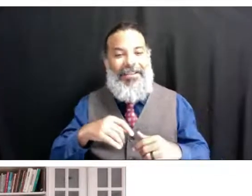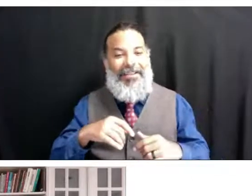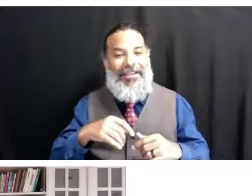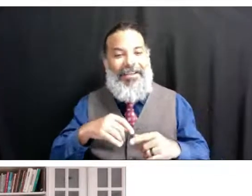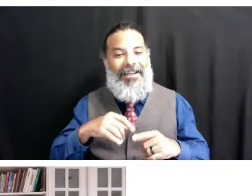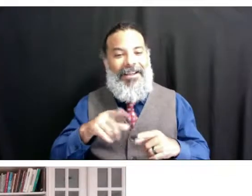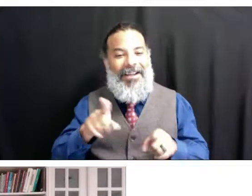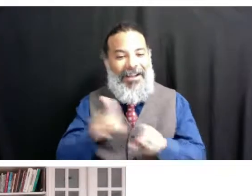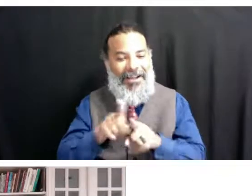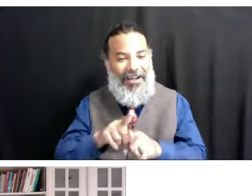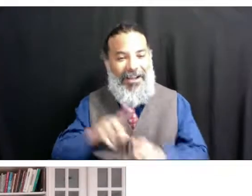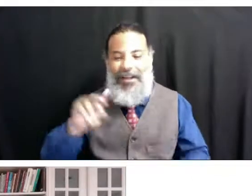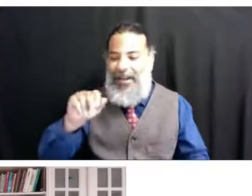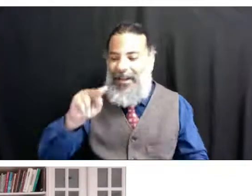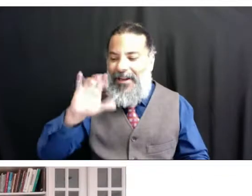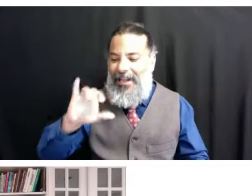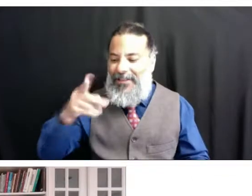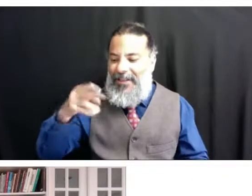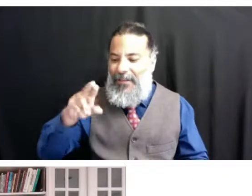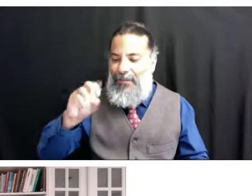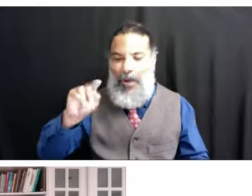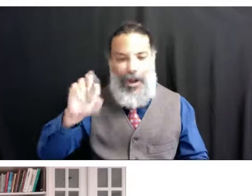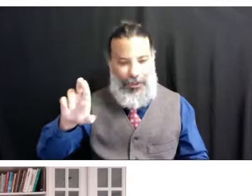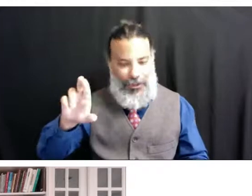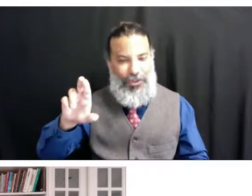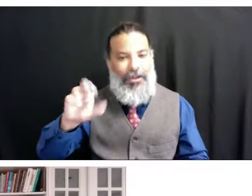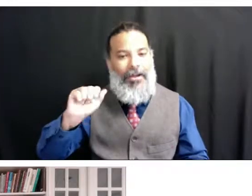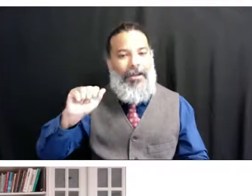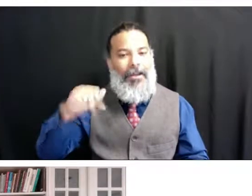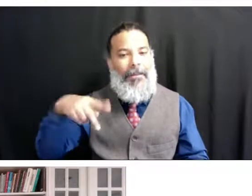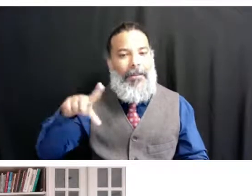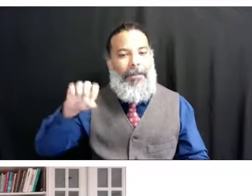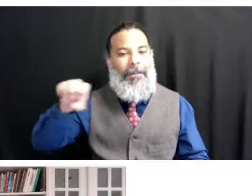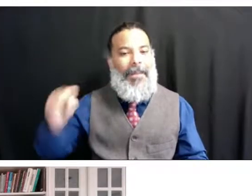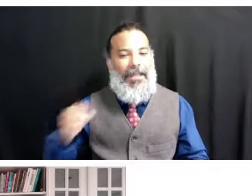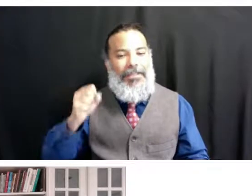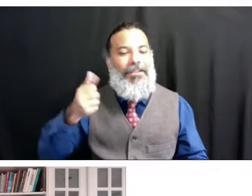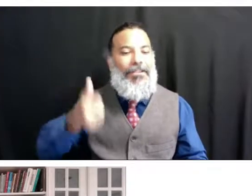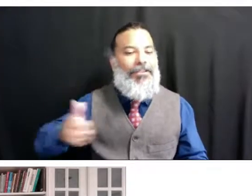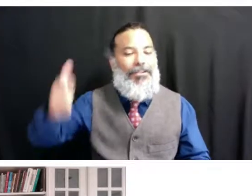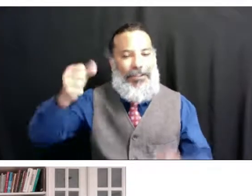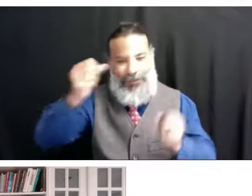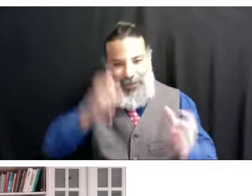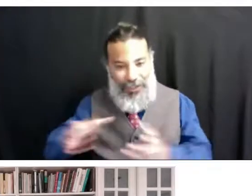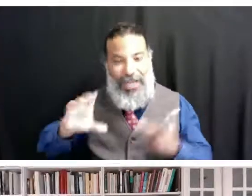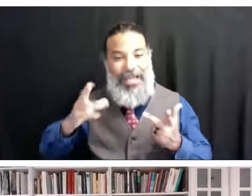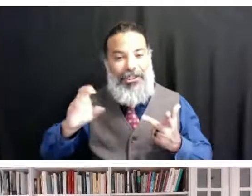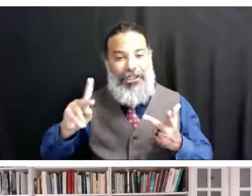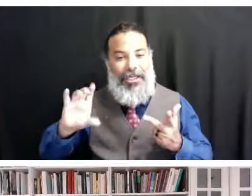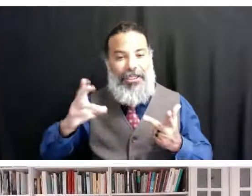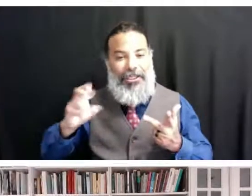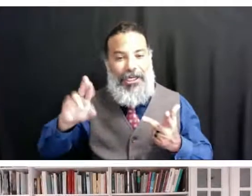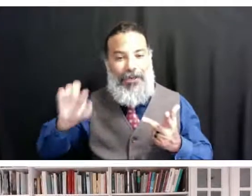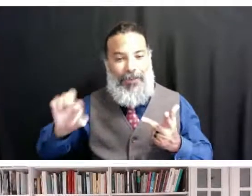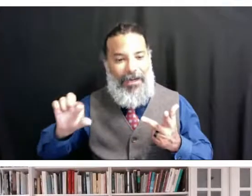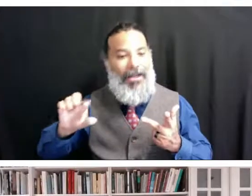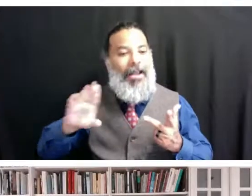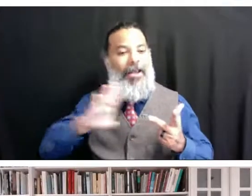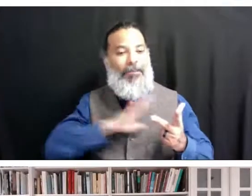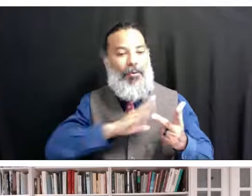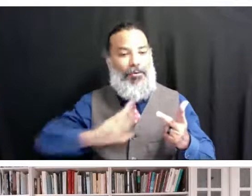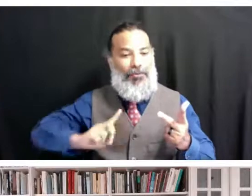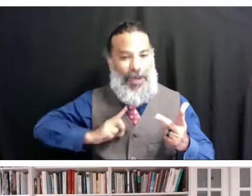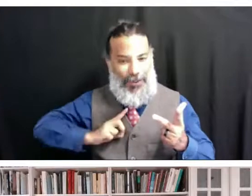by Nancy Proctor, the Peale's Chief Strategy Officer, as well as William Chickering, the President of the Board of